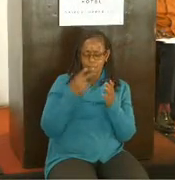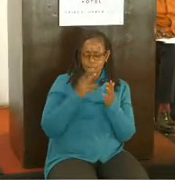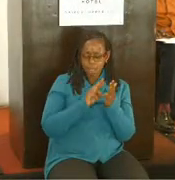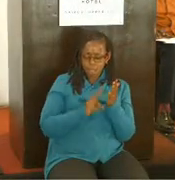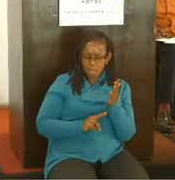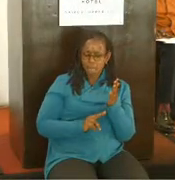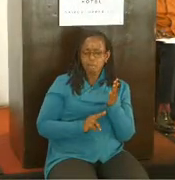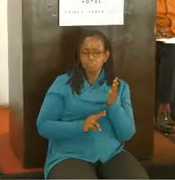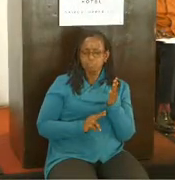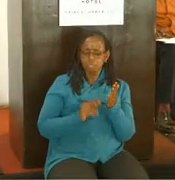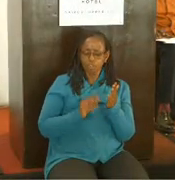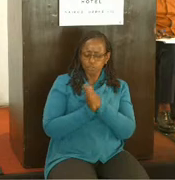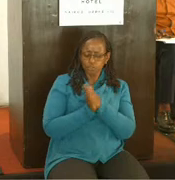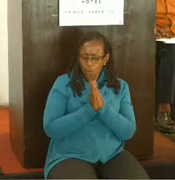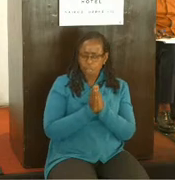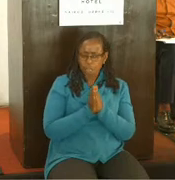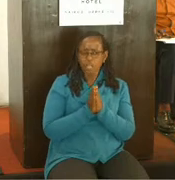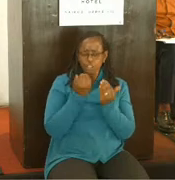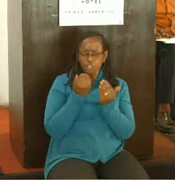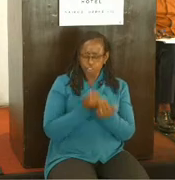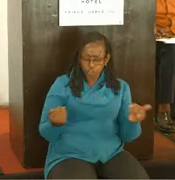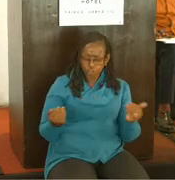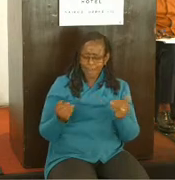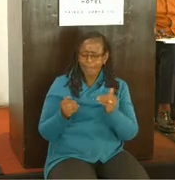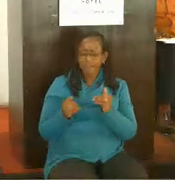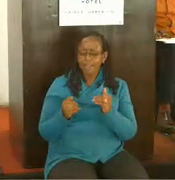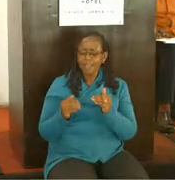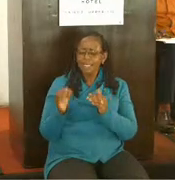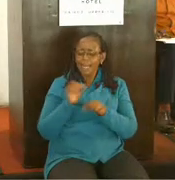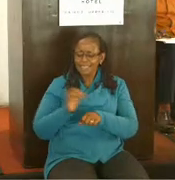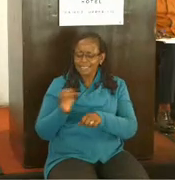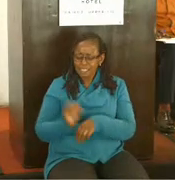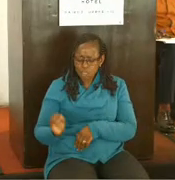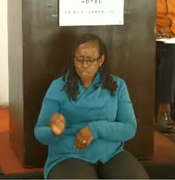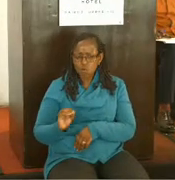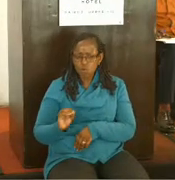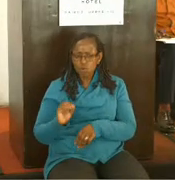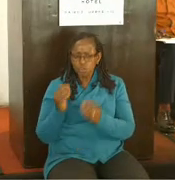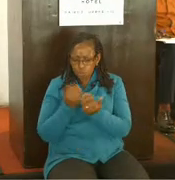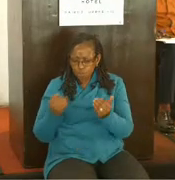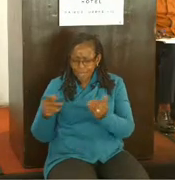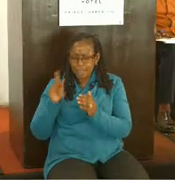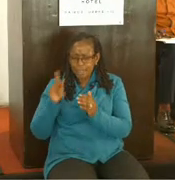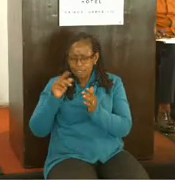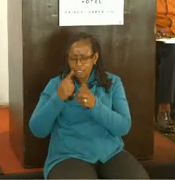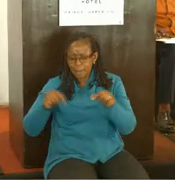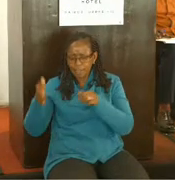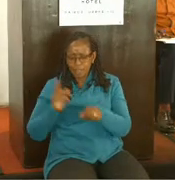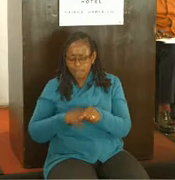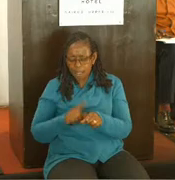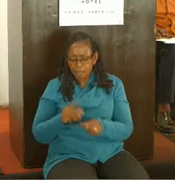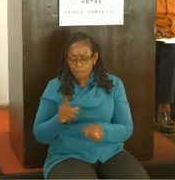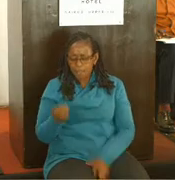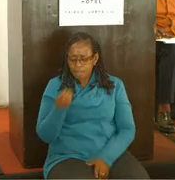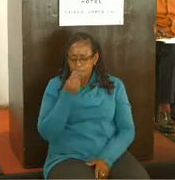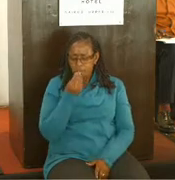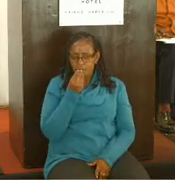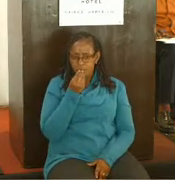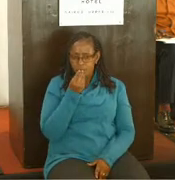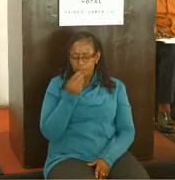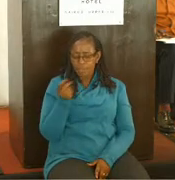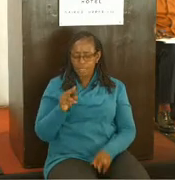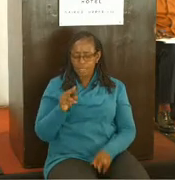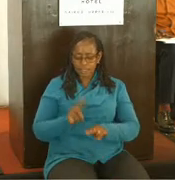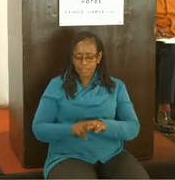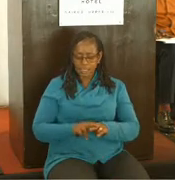kindergarten children at this moment in their schools when they eat food when they're eating they